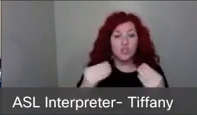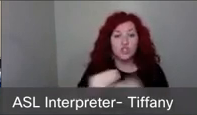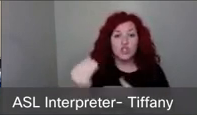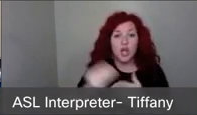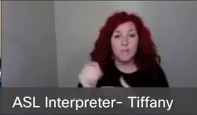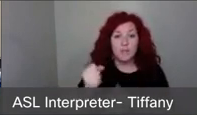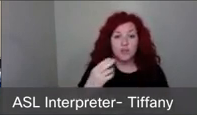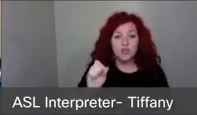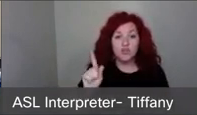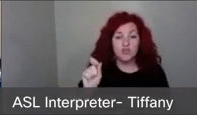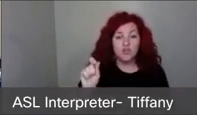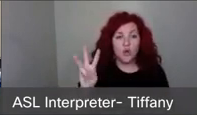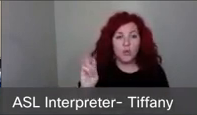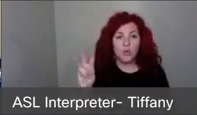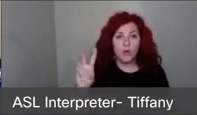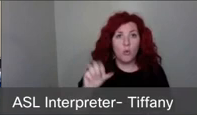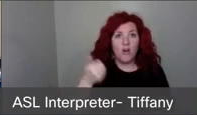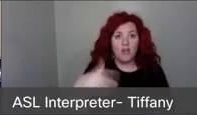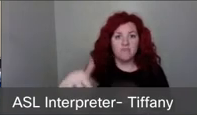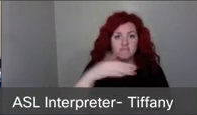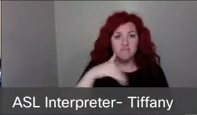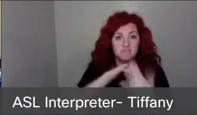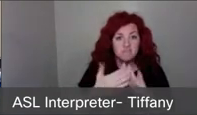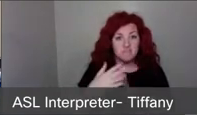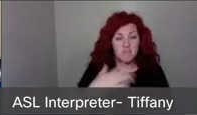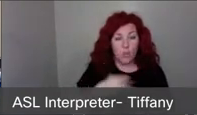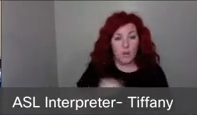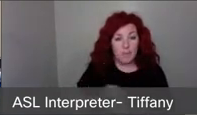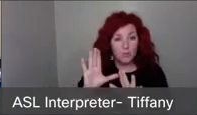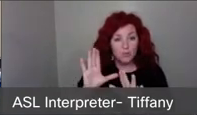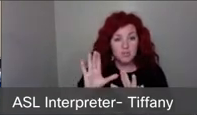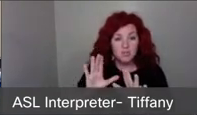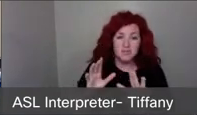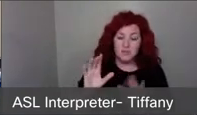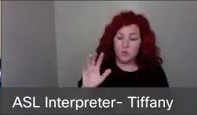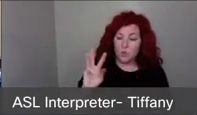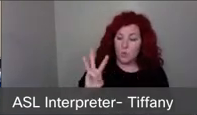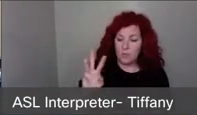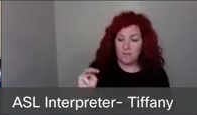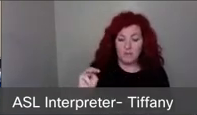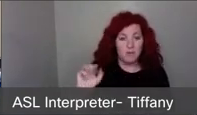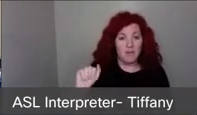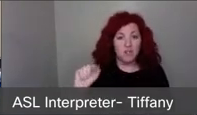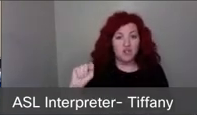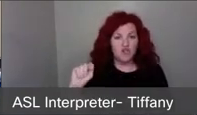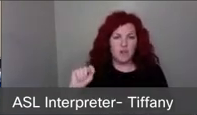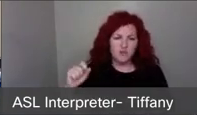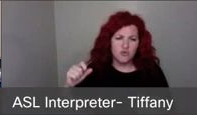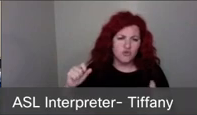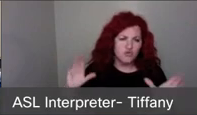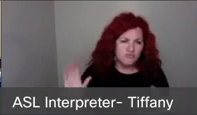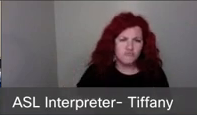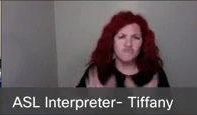surrounding communities here in the White Mountains. The White Mountain Apache tribe is a strong driving force for the economy here. And we employ